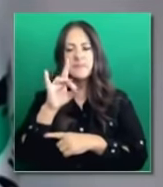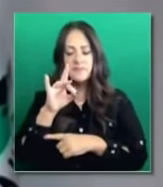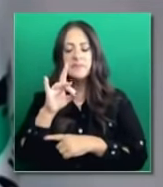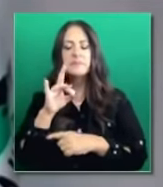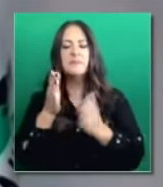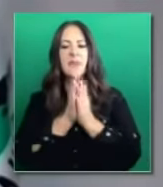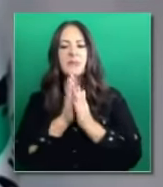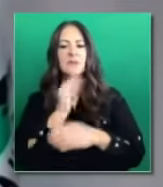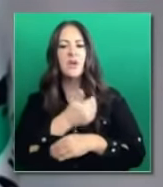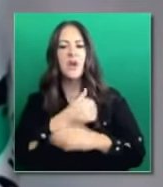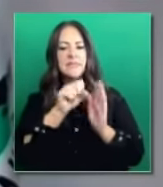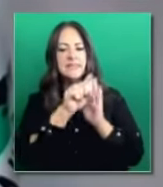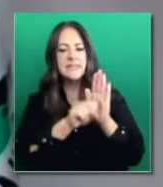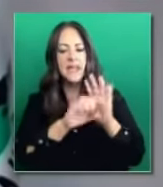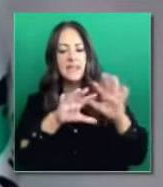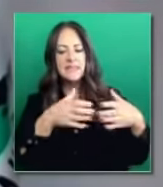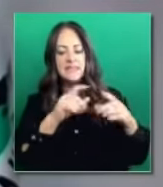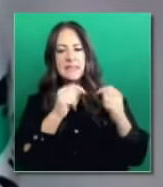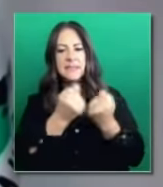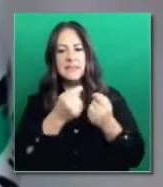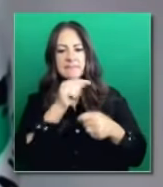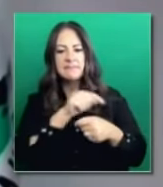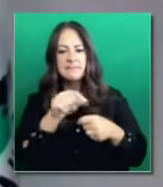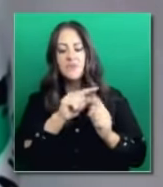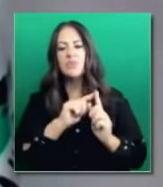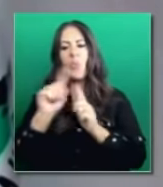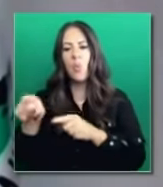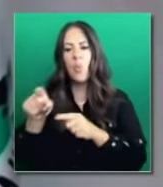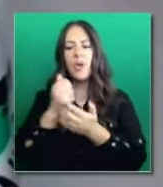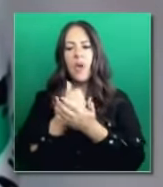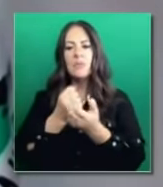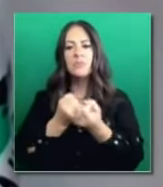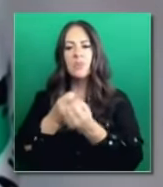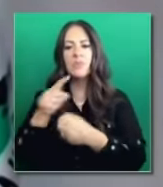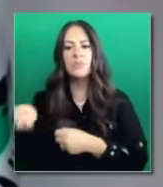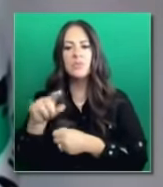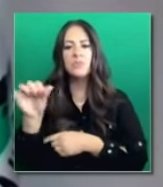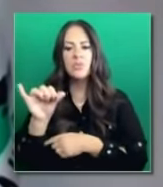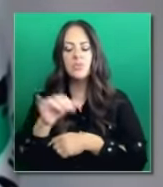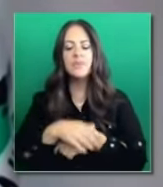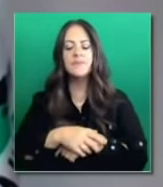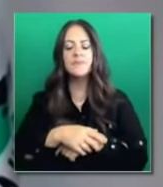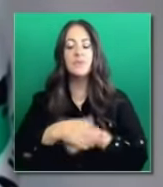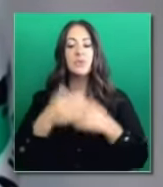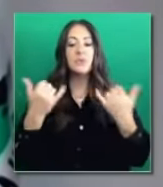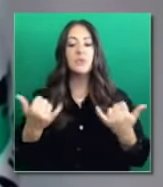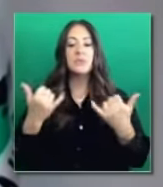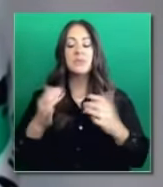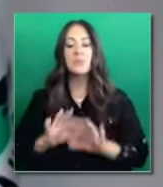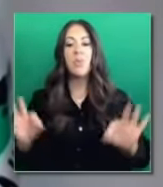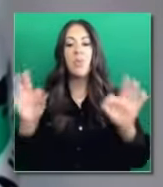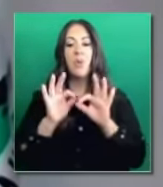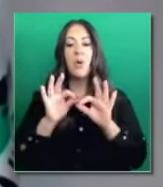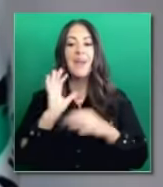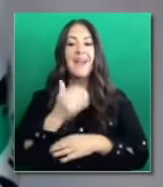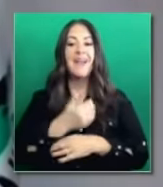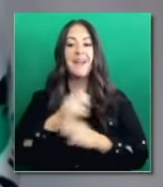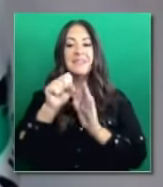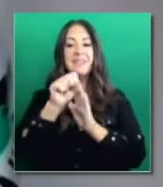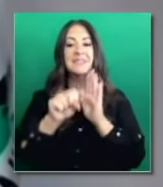that has been amplified as of late. I think I'll note that today marks an important day. Our statewide R